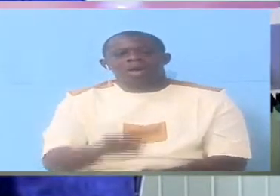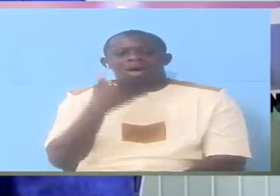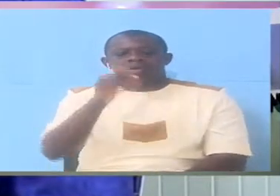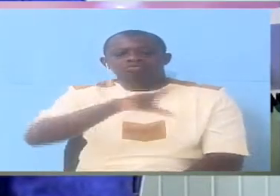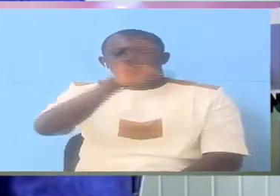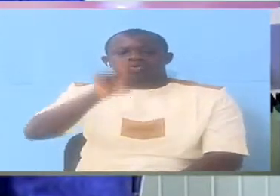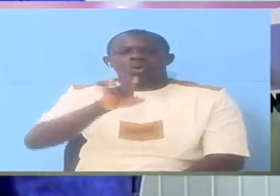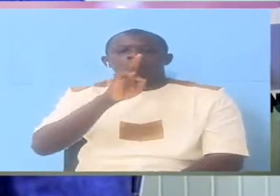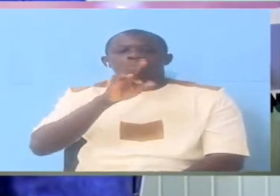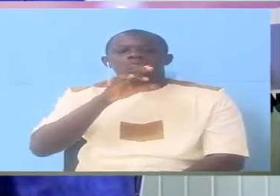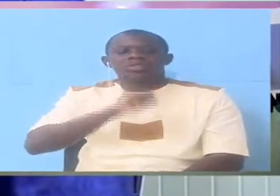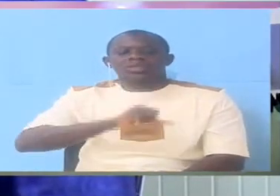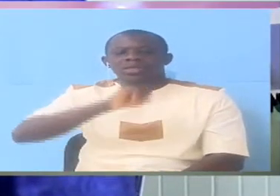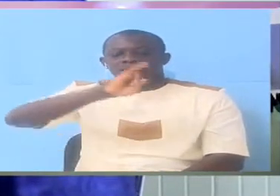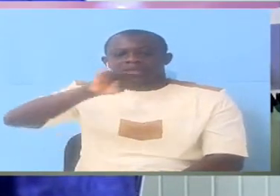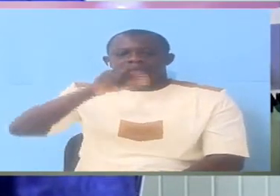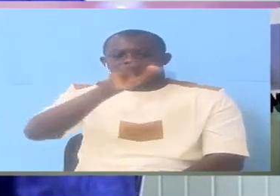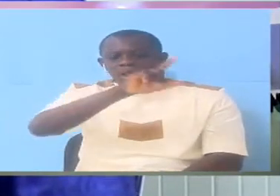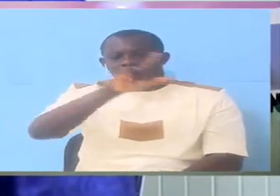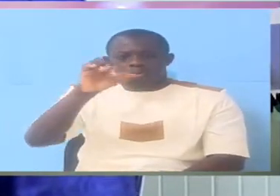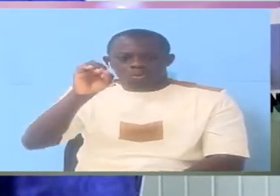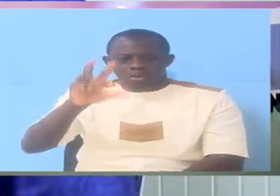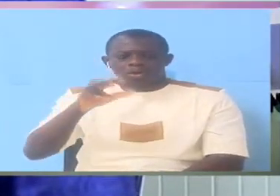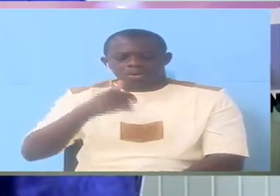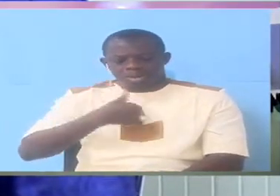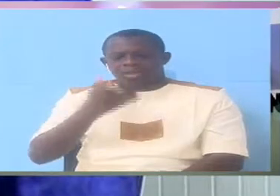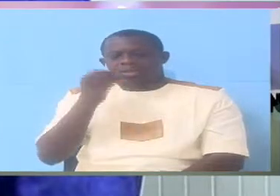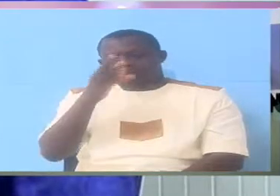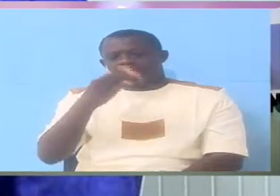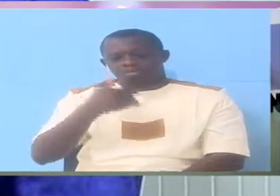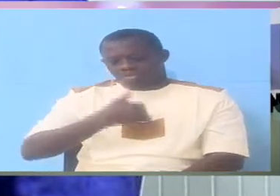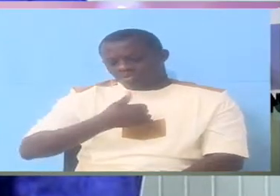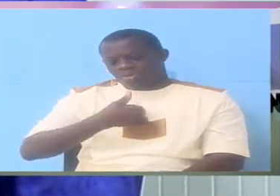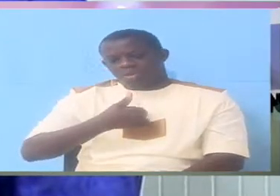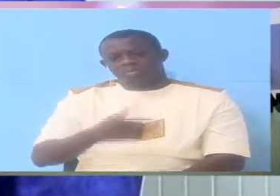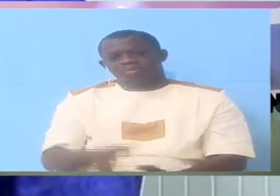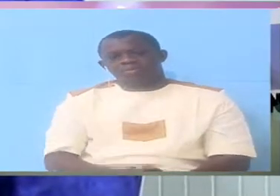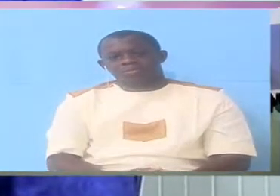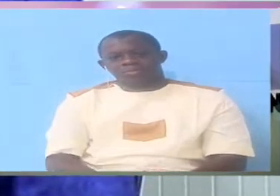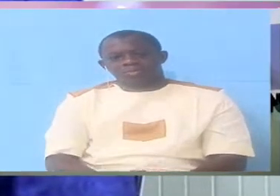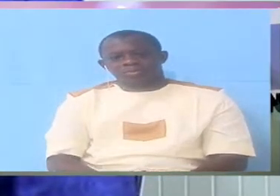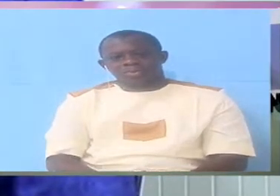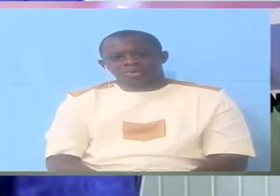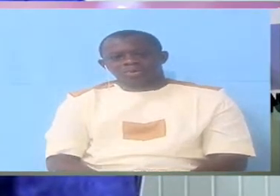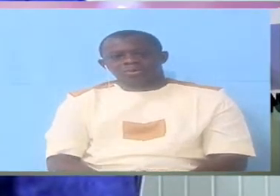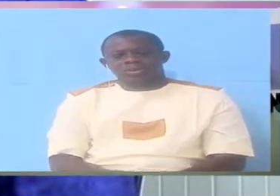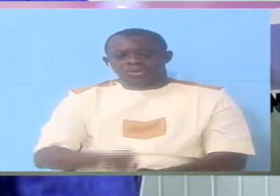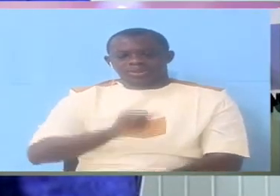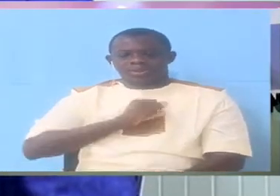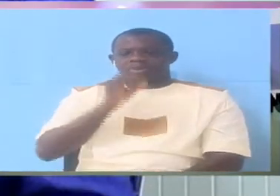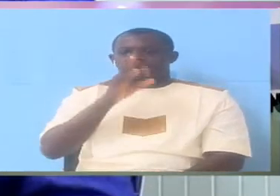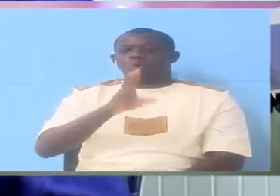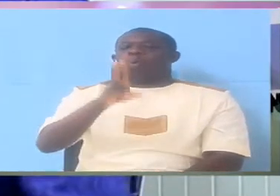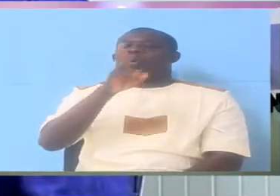He asked, who is Mr. Jallow? I told him me. Who the hell are you? And he said, who the hell are